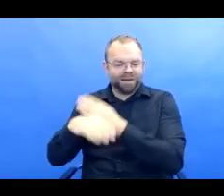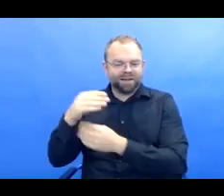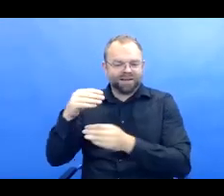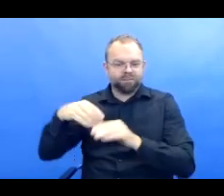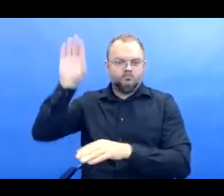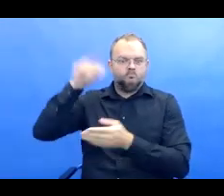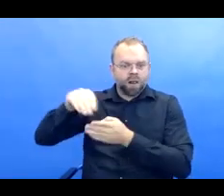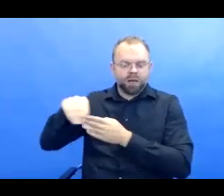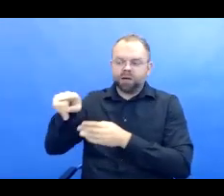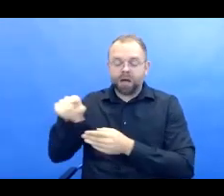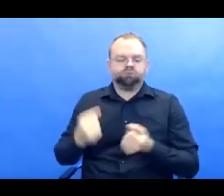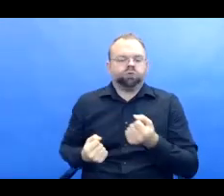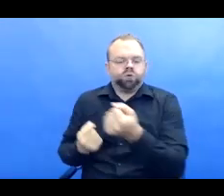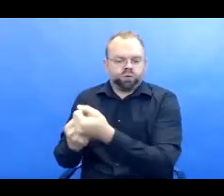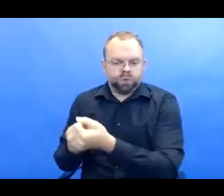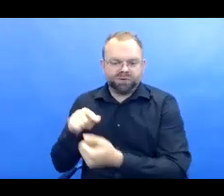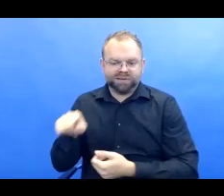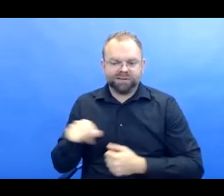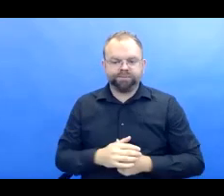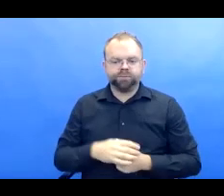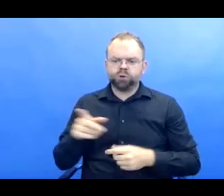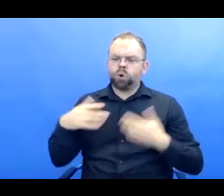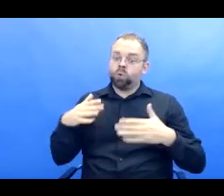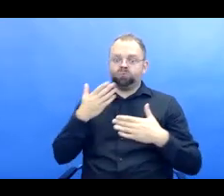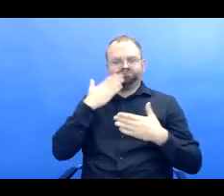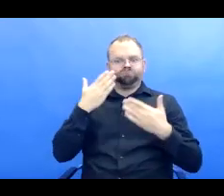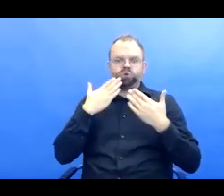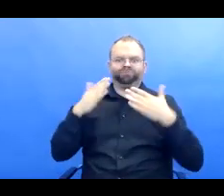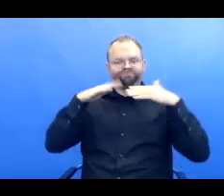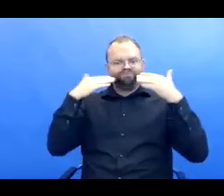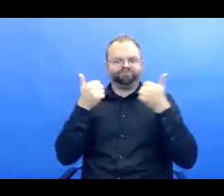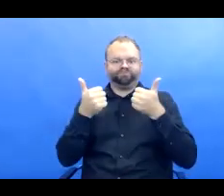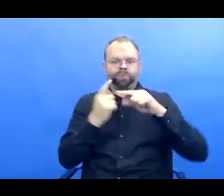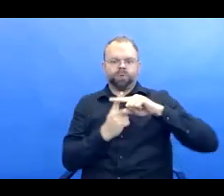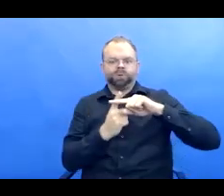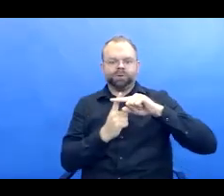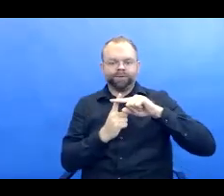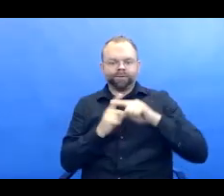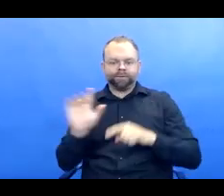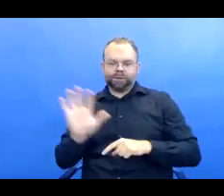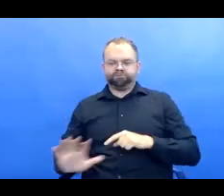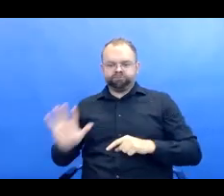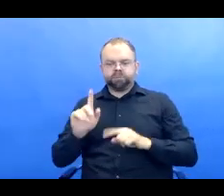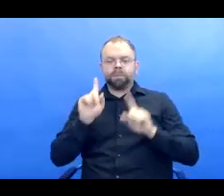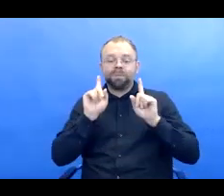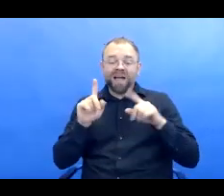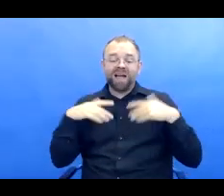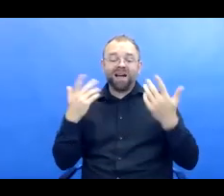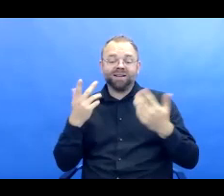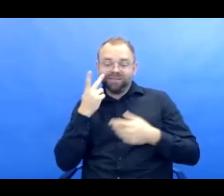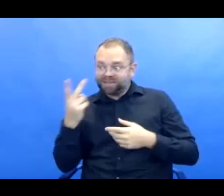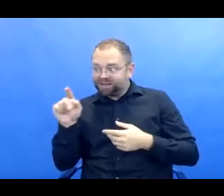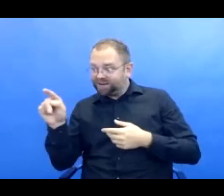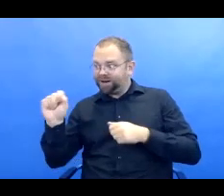majorities that, they fit the description that I said much earlier. Most of the, persons